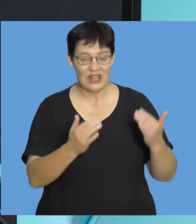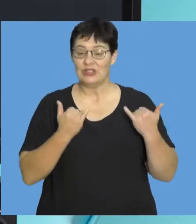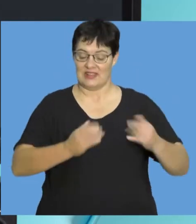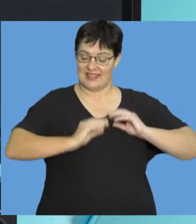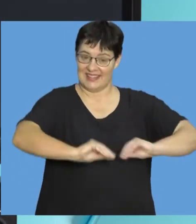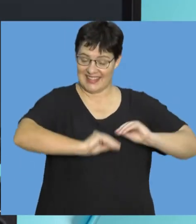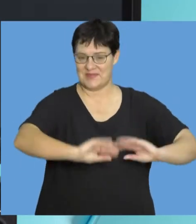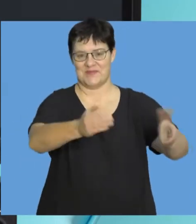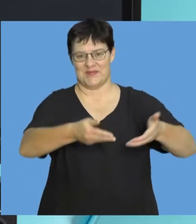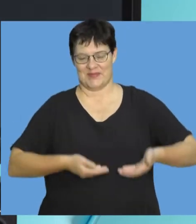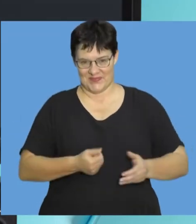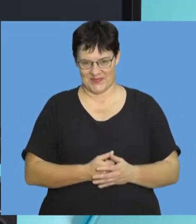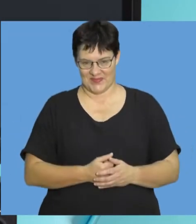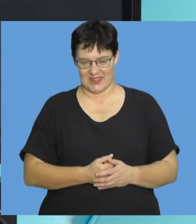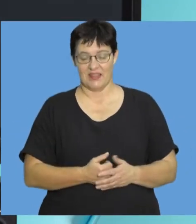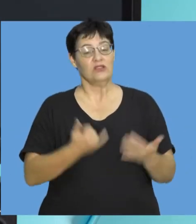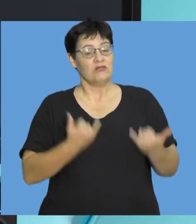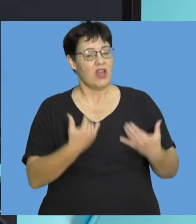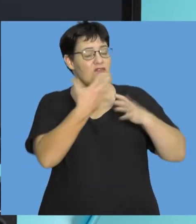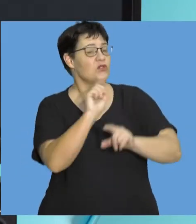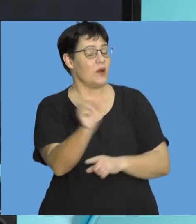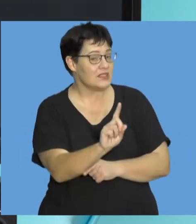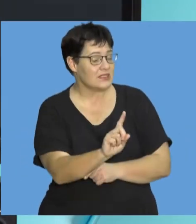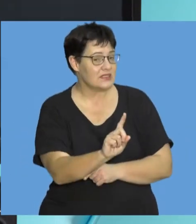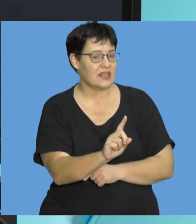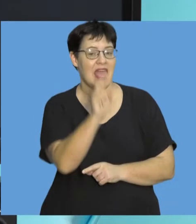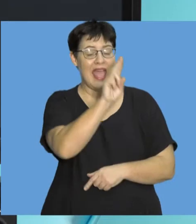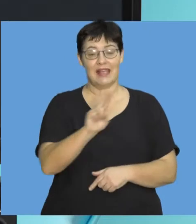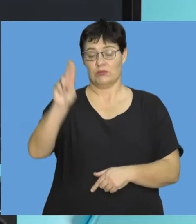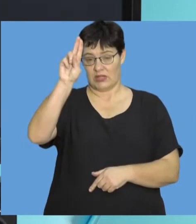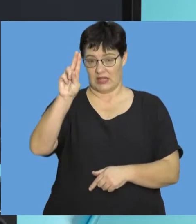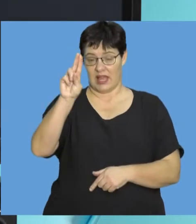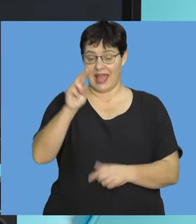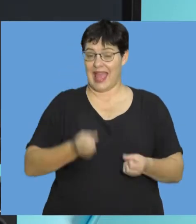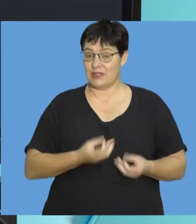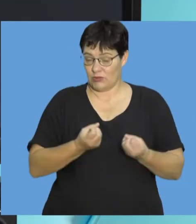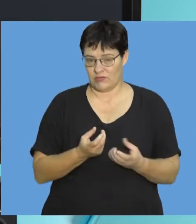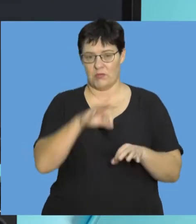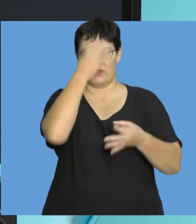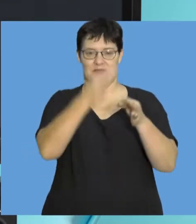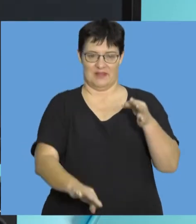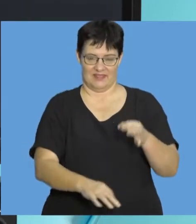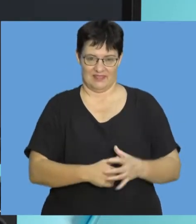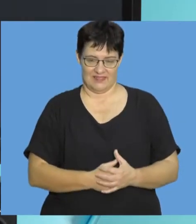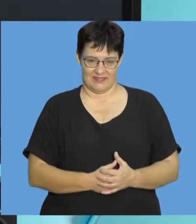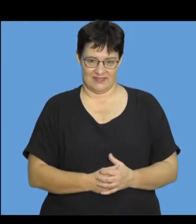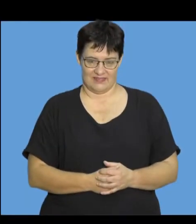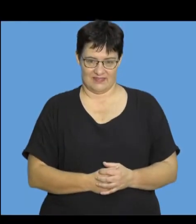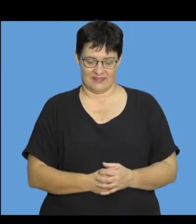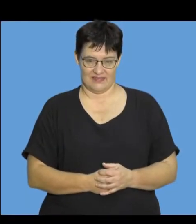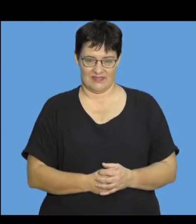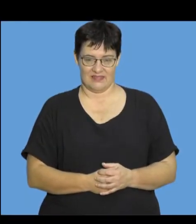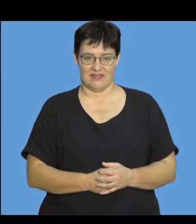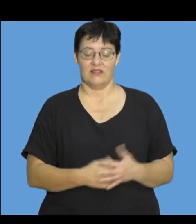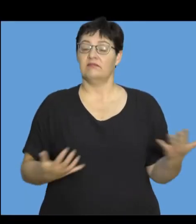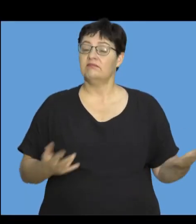today's lesson. So today we're going to be focusing on simplifying exponential expressions. So